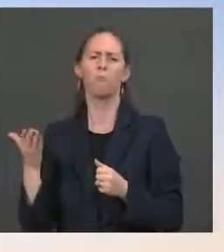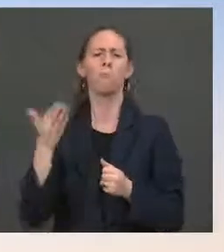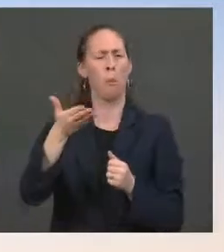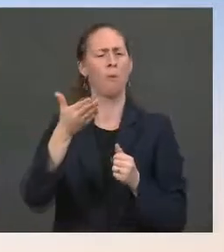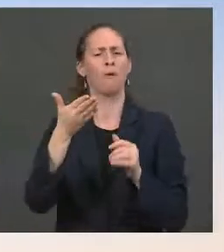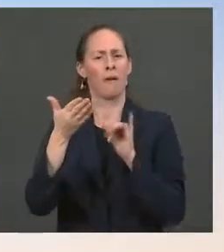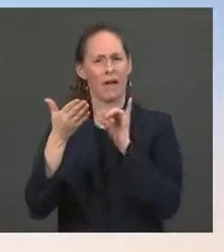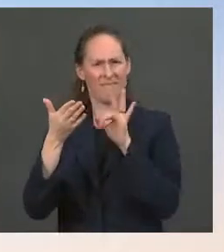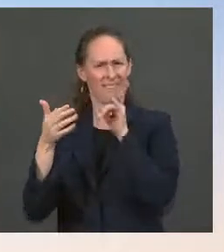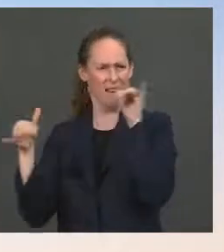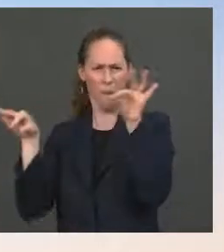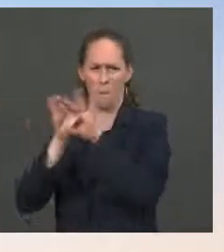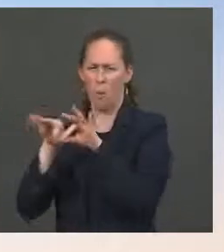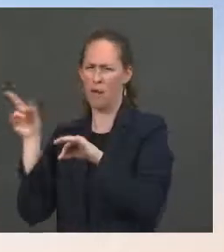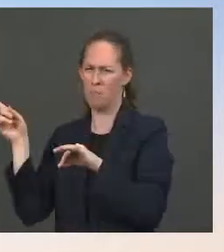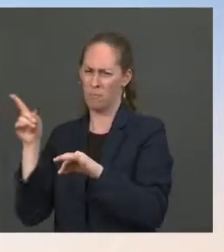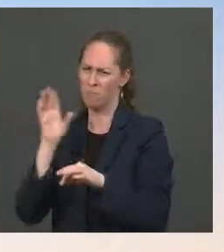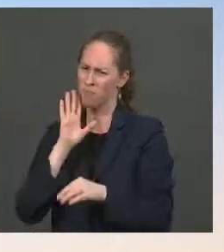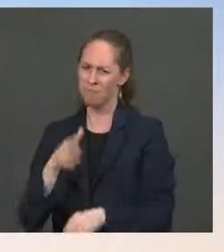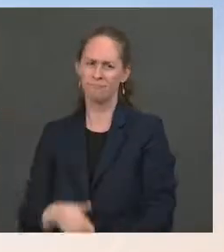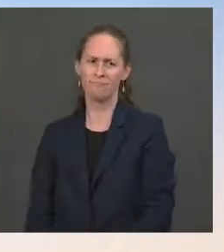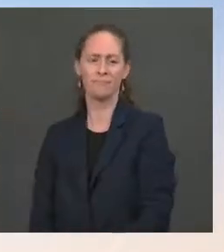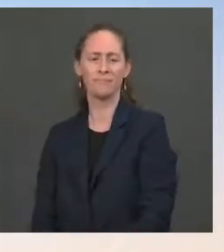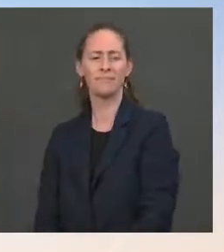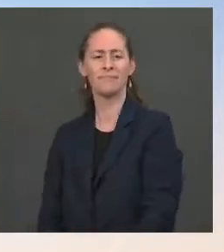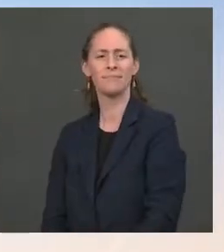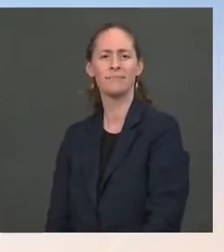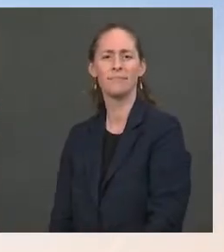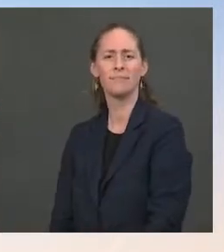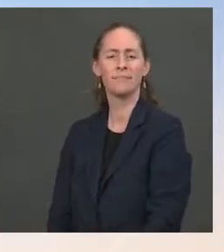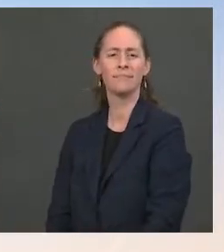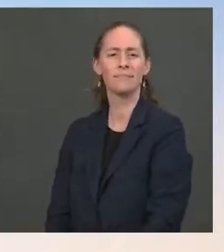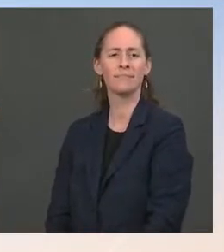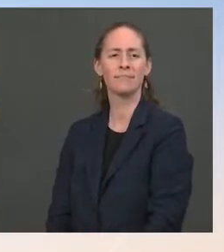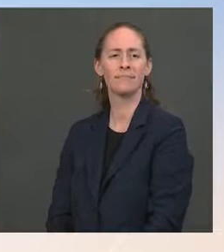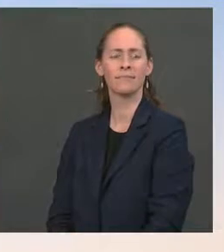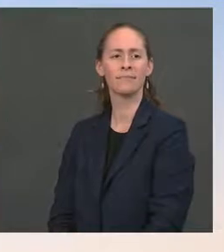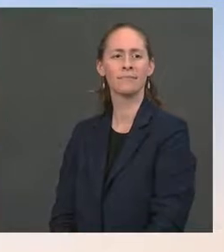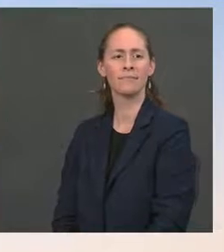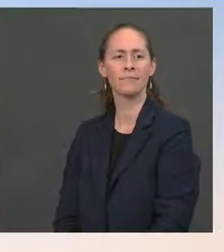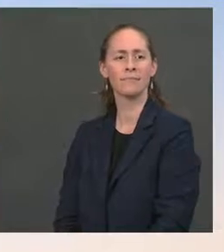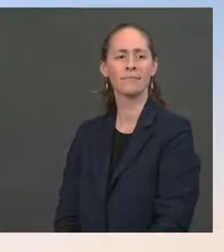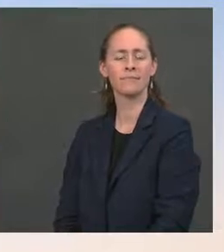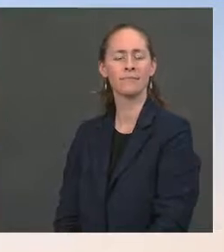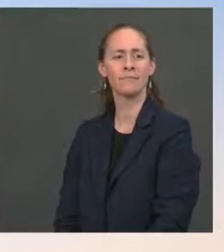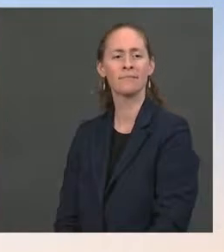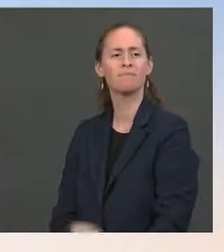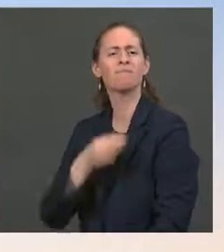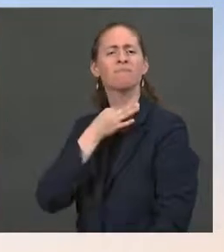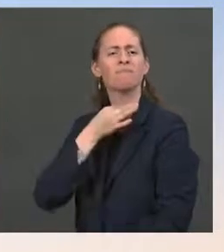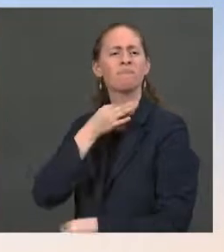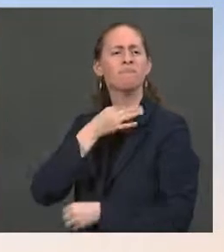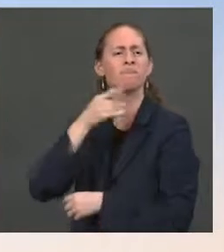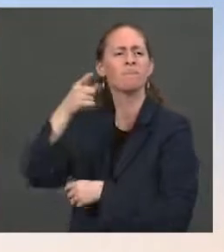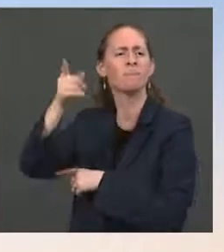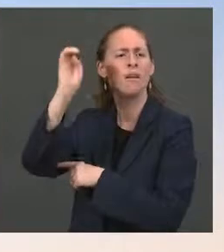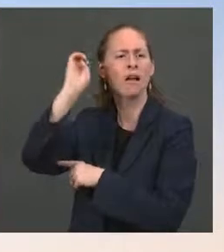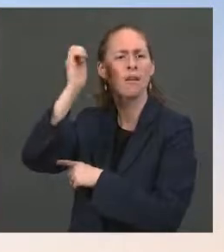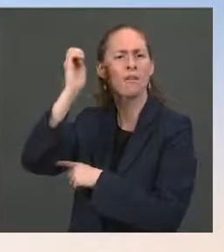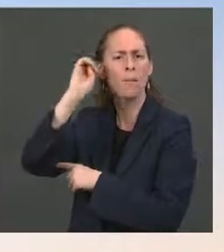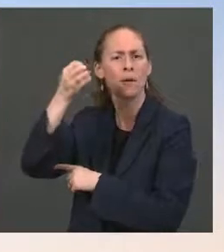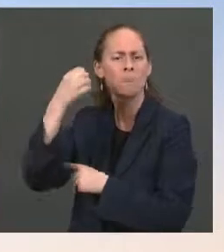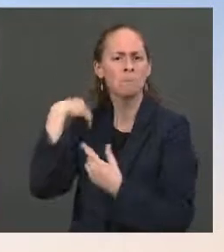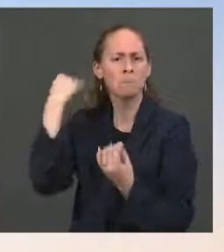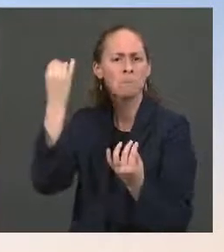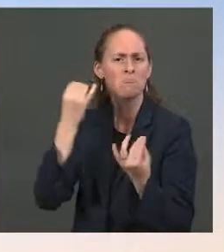Go ahead in the middle. Thank you, Jen. I have a question on Ethiopia, since the president mentioned Ethiopia once again in his remark. But I want